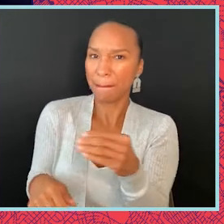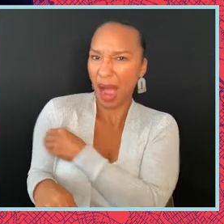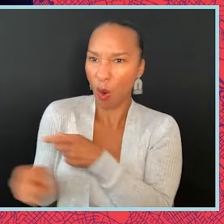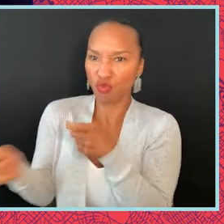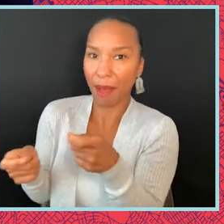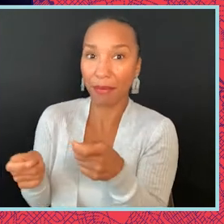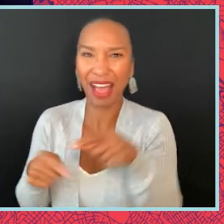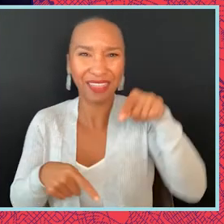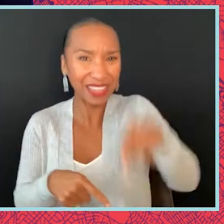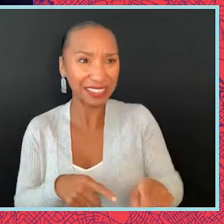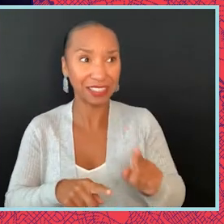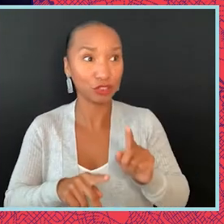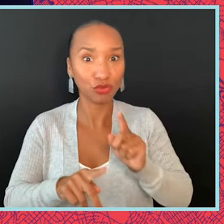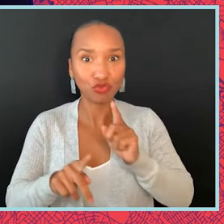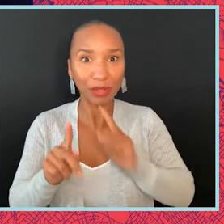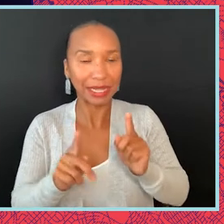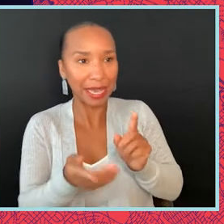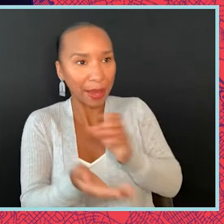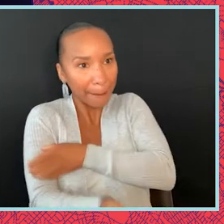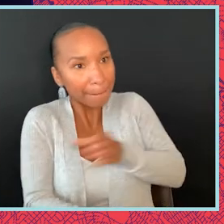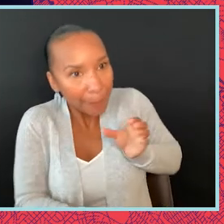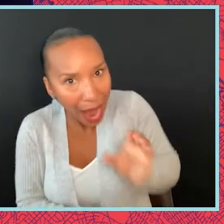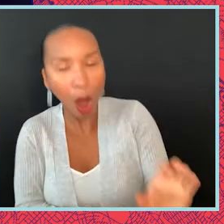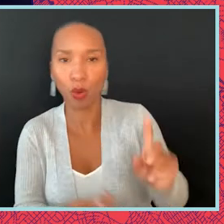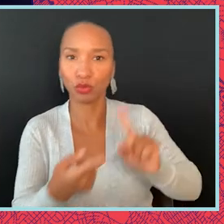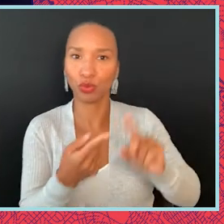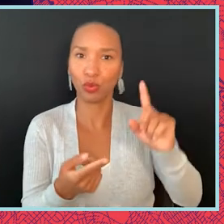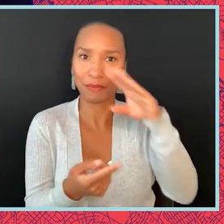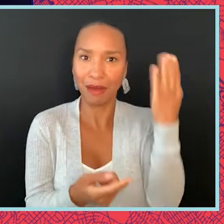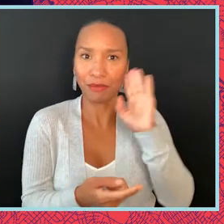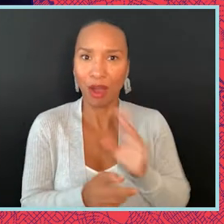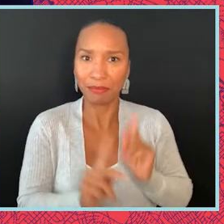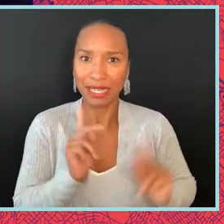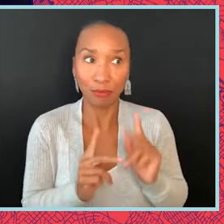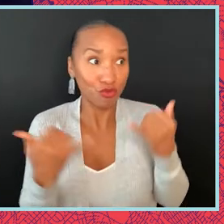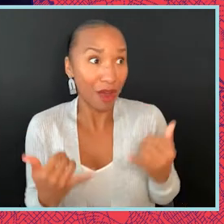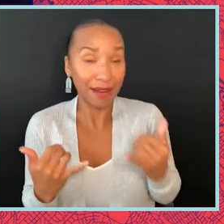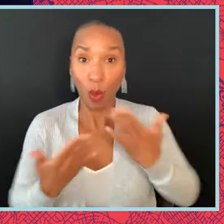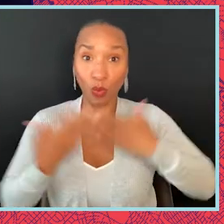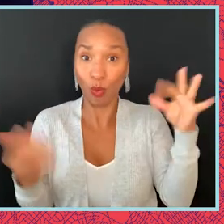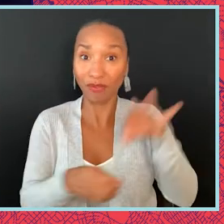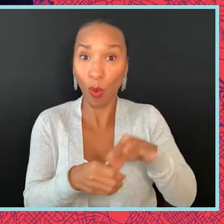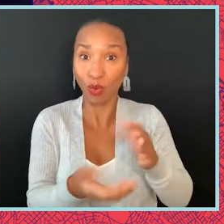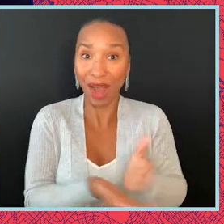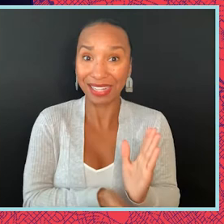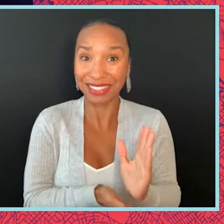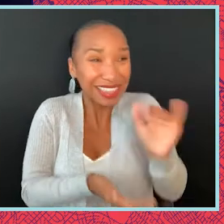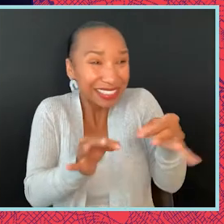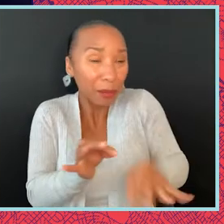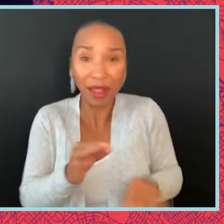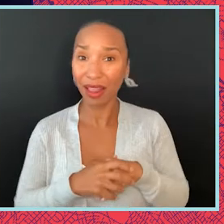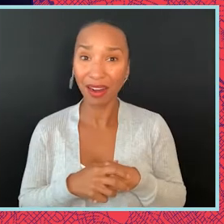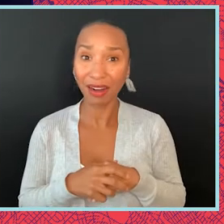is enfranchising Black and brown people, American citizens who do not have voting rights. And that's simple.